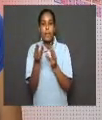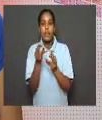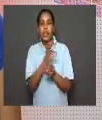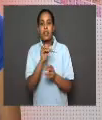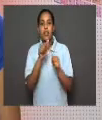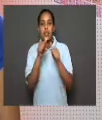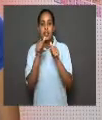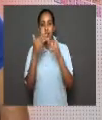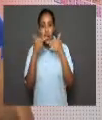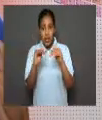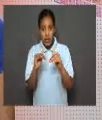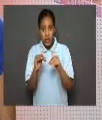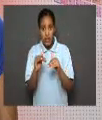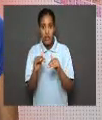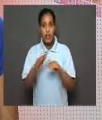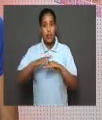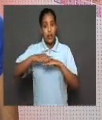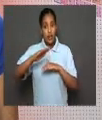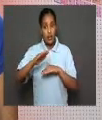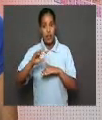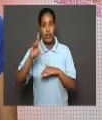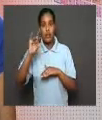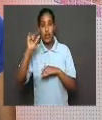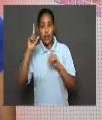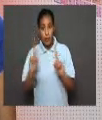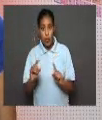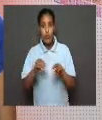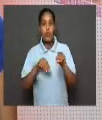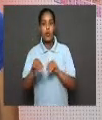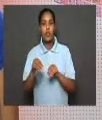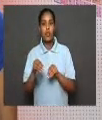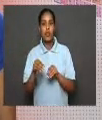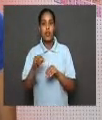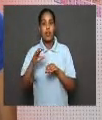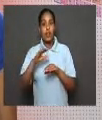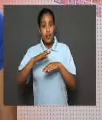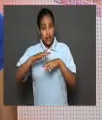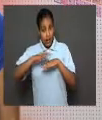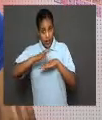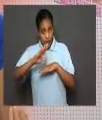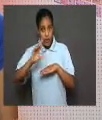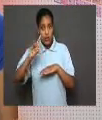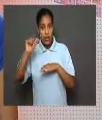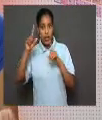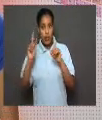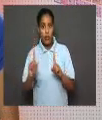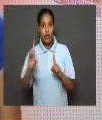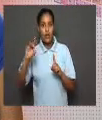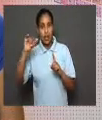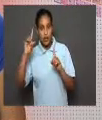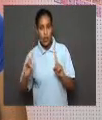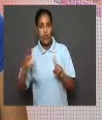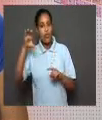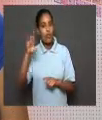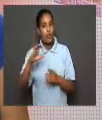and size, greater is the dipole moment, greater is the